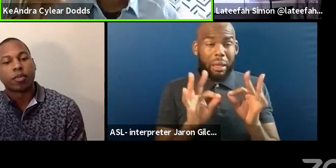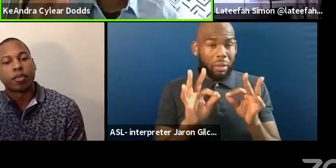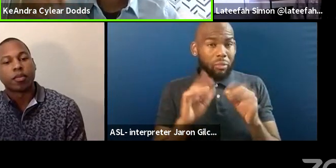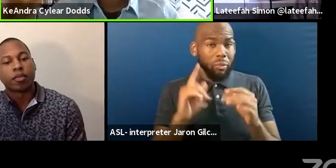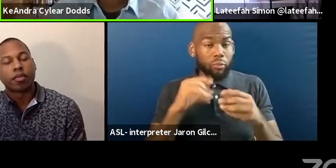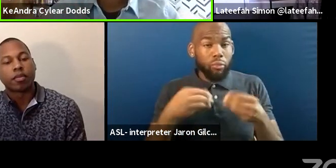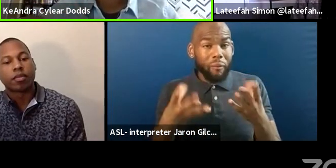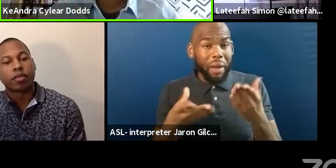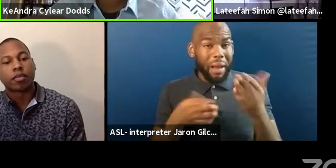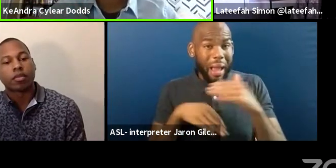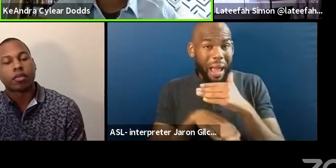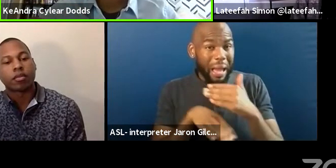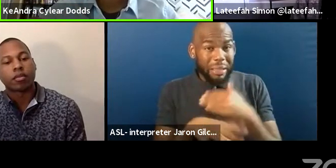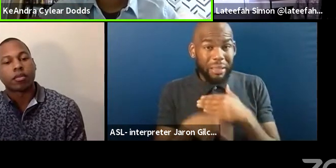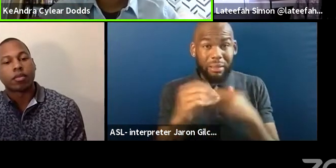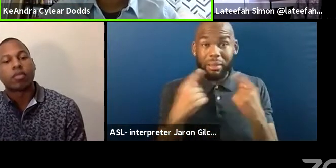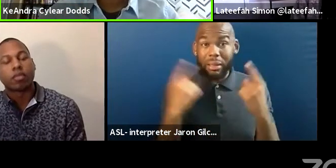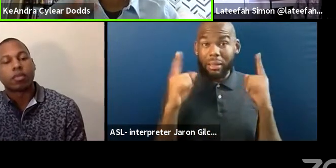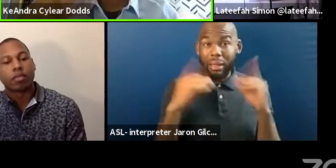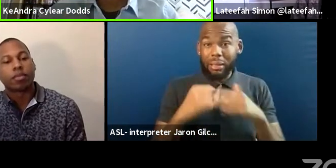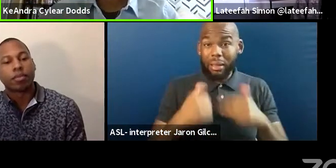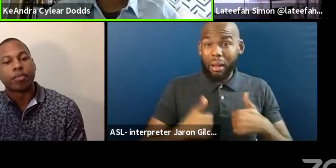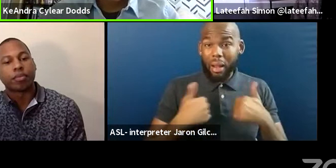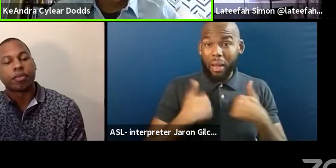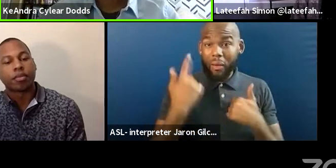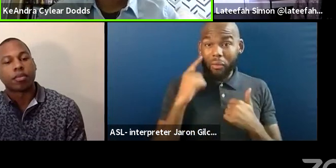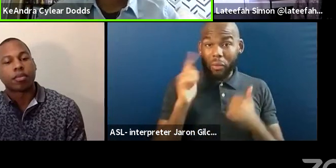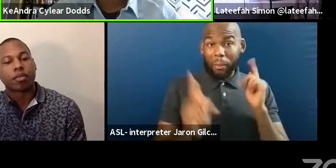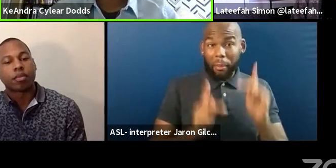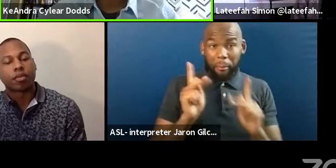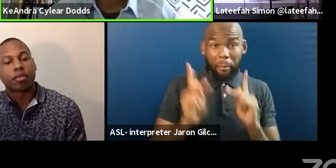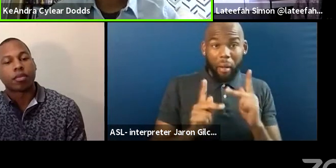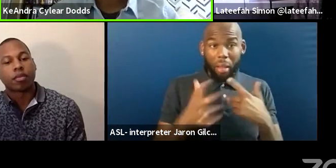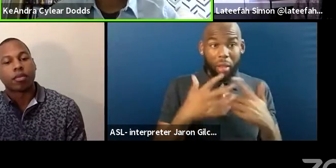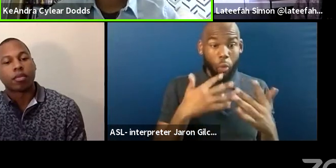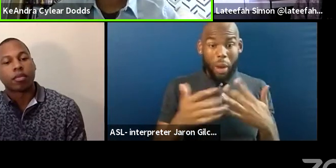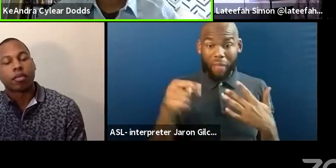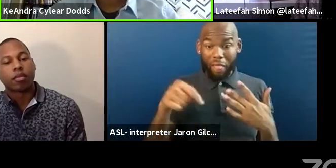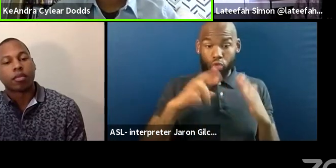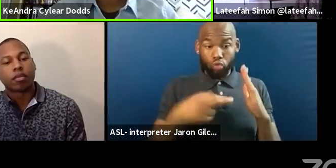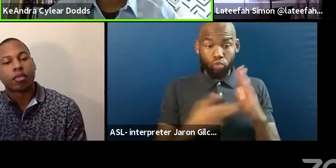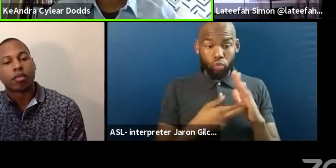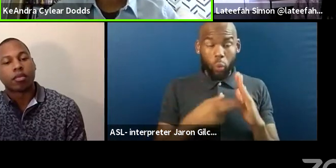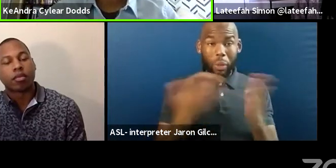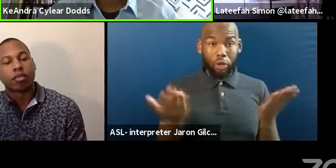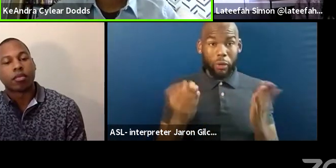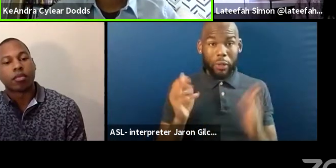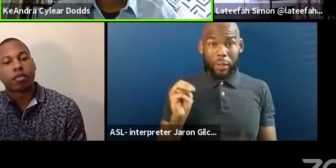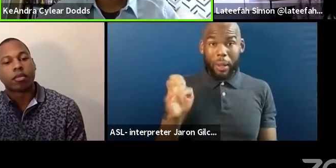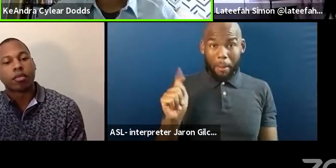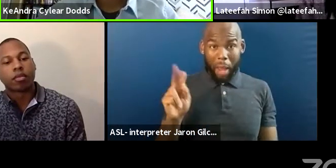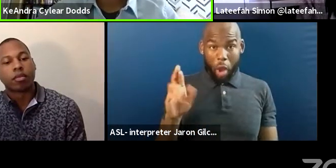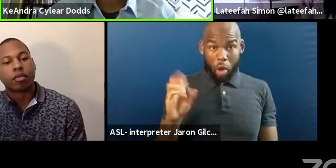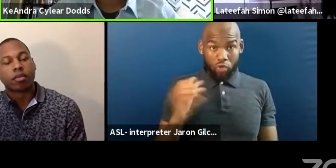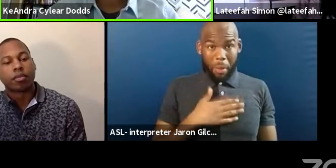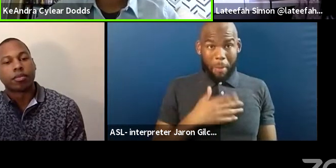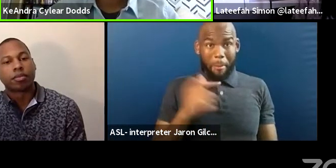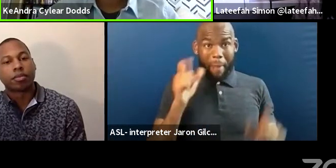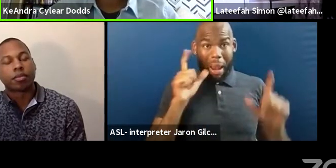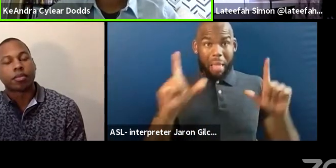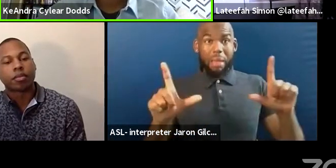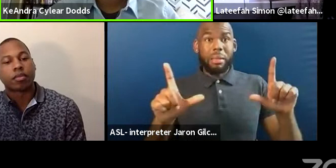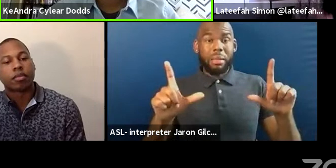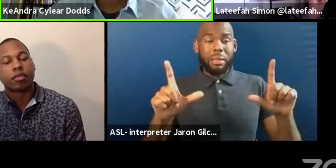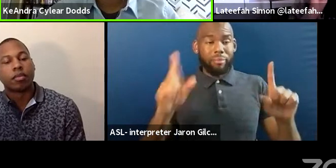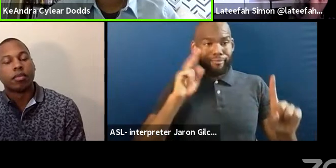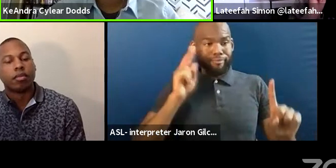and success in life for people. And so even in this role at Metro, I think the lens through which I focus